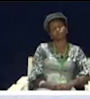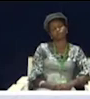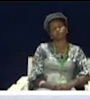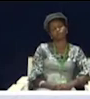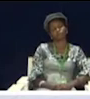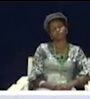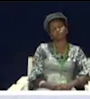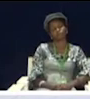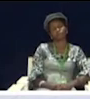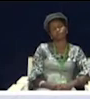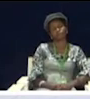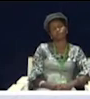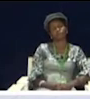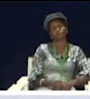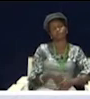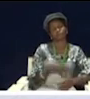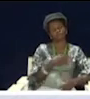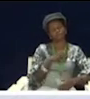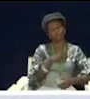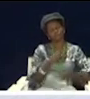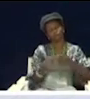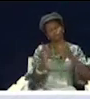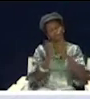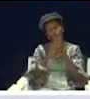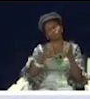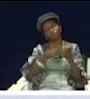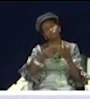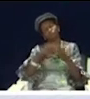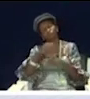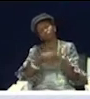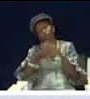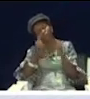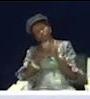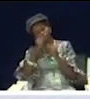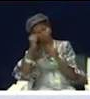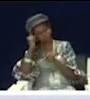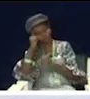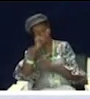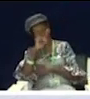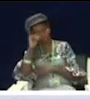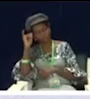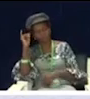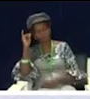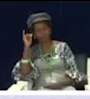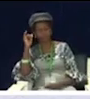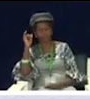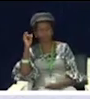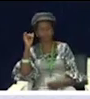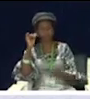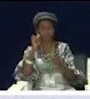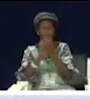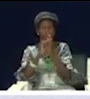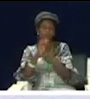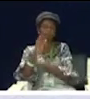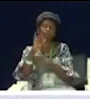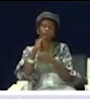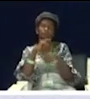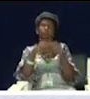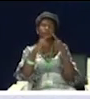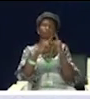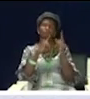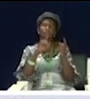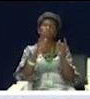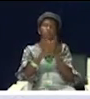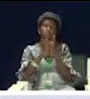And I will want you to pray tonight with the understanding that God is going to answer your